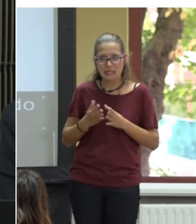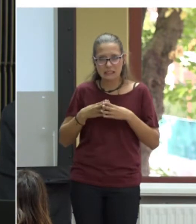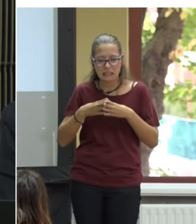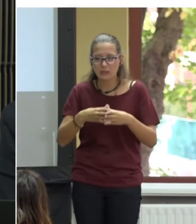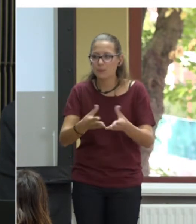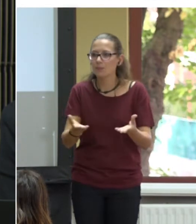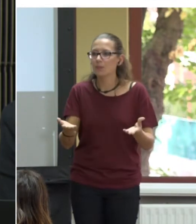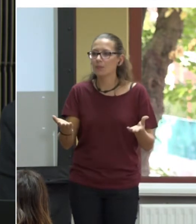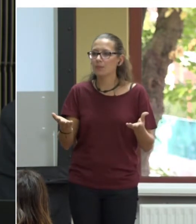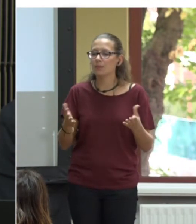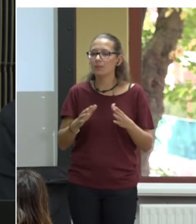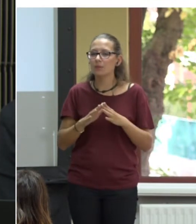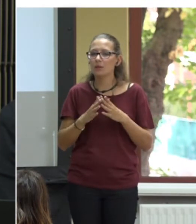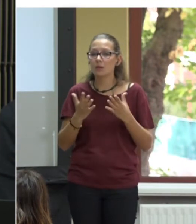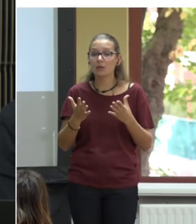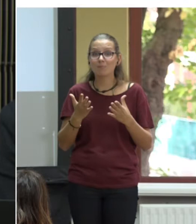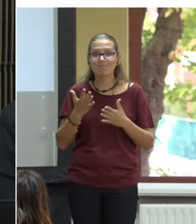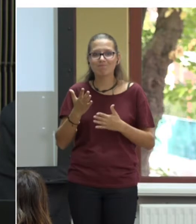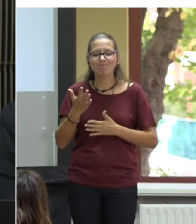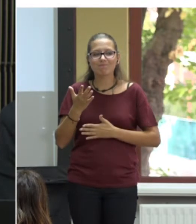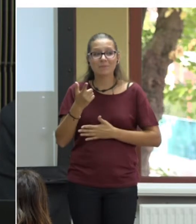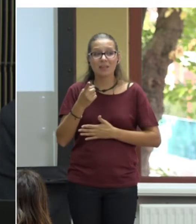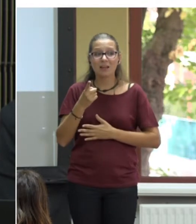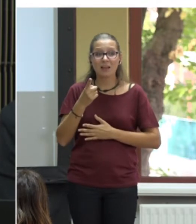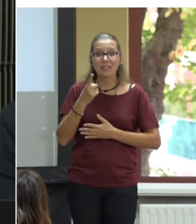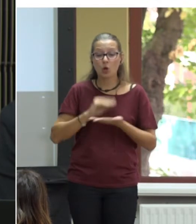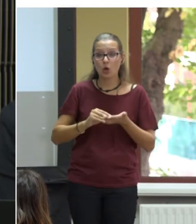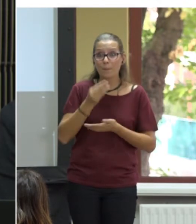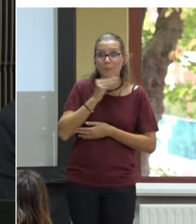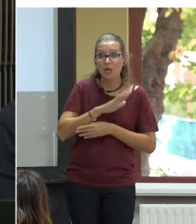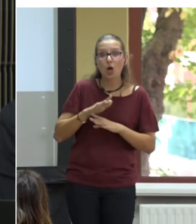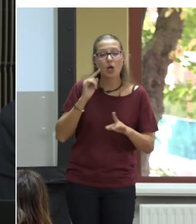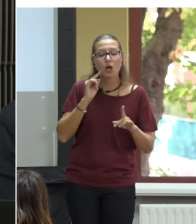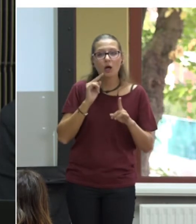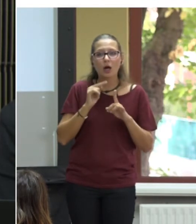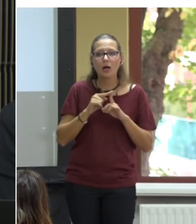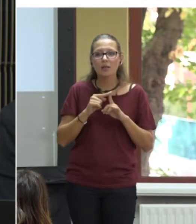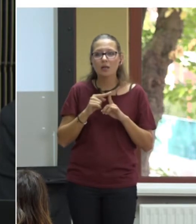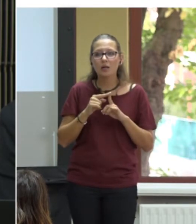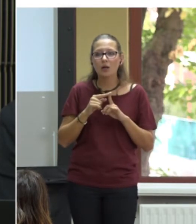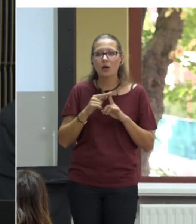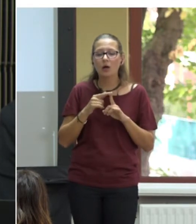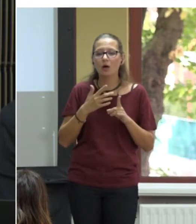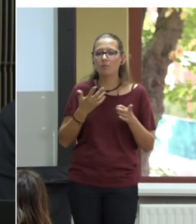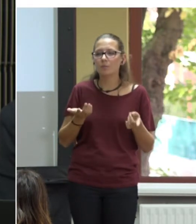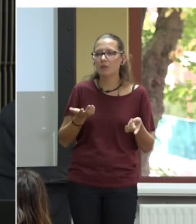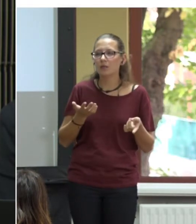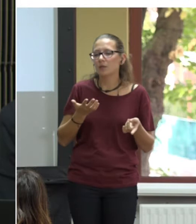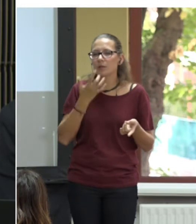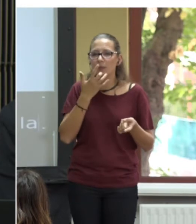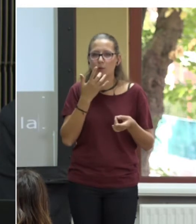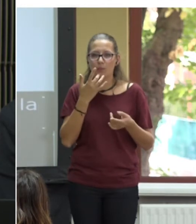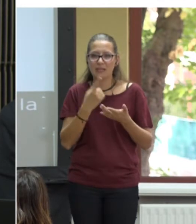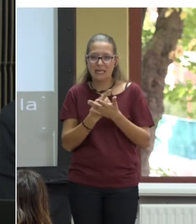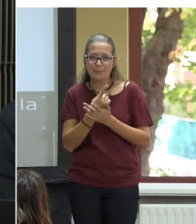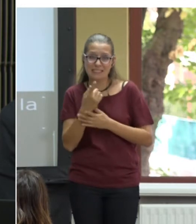it's not the ultimate solution to do a proper door-to-door navigation. Outdoor, you have the GPS. Maybe at some stage with